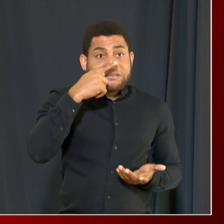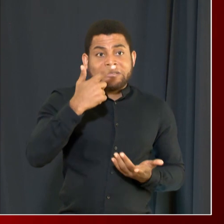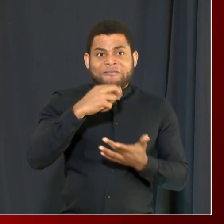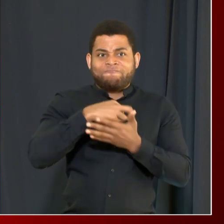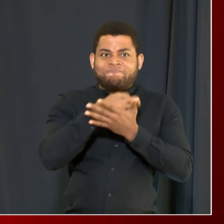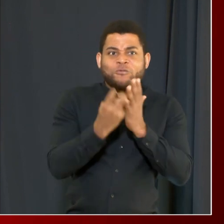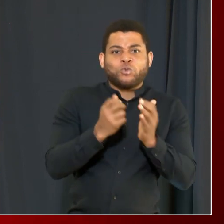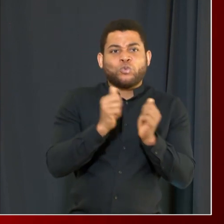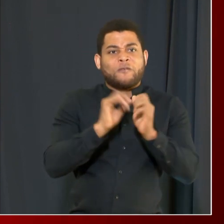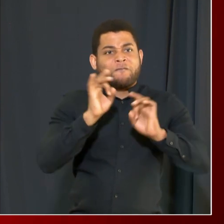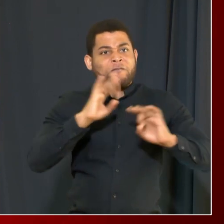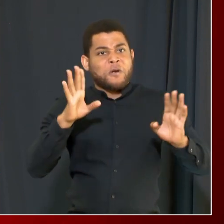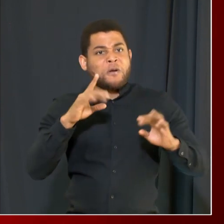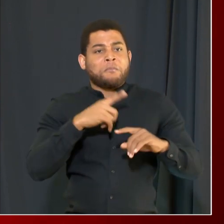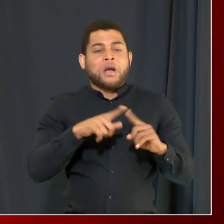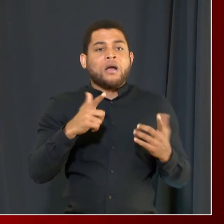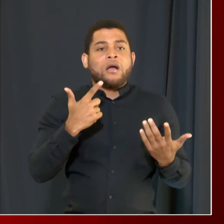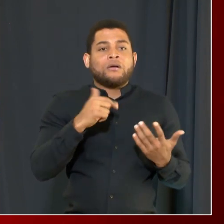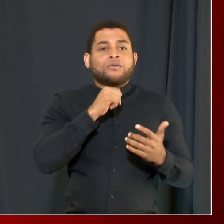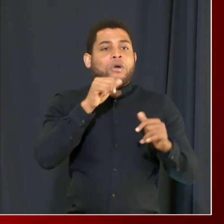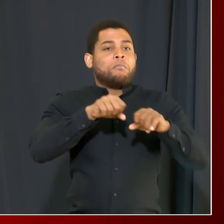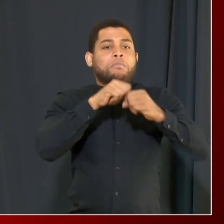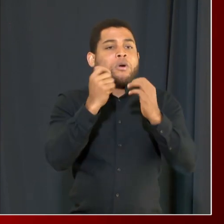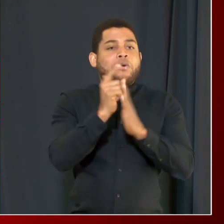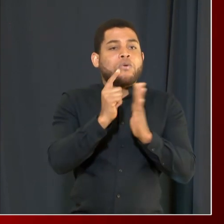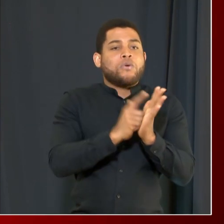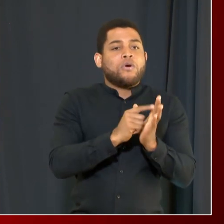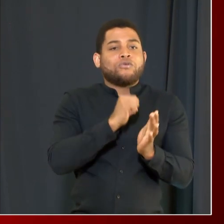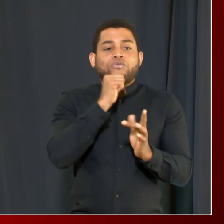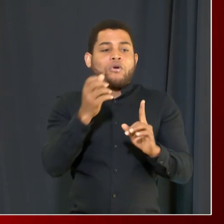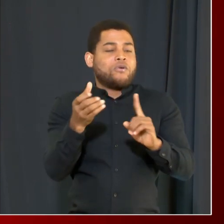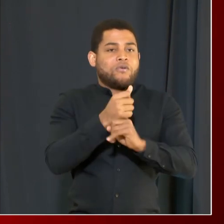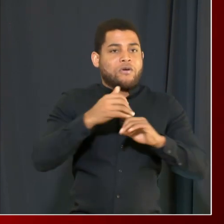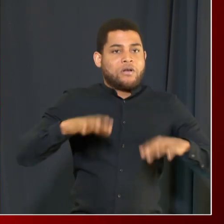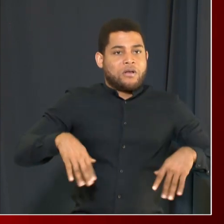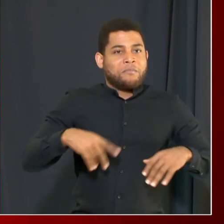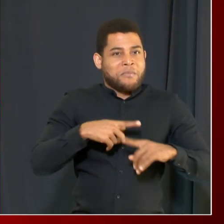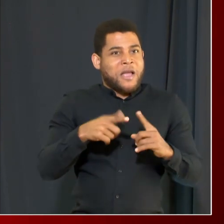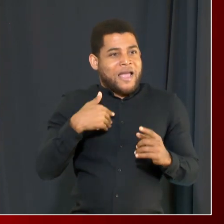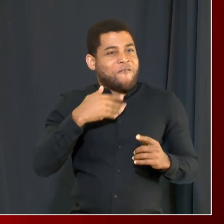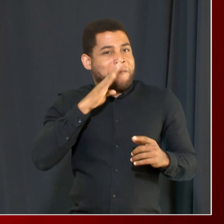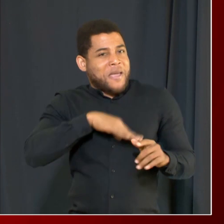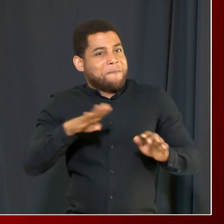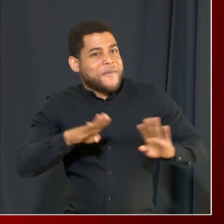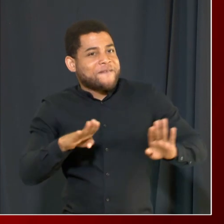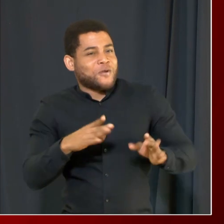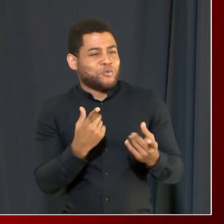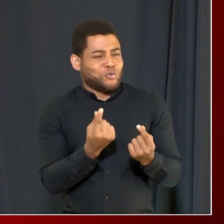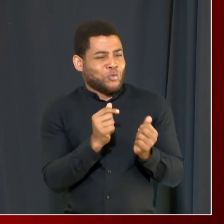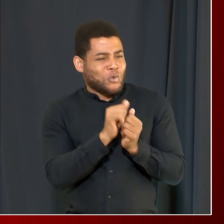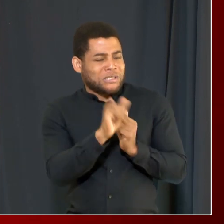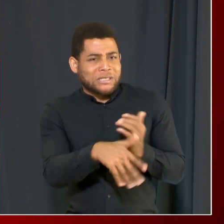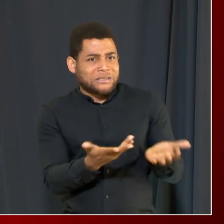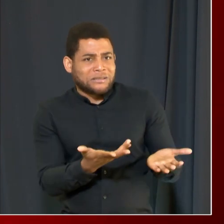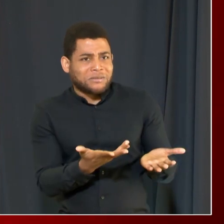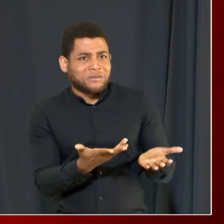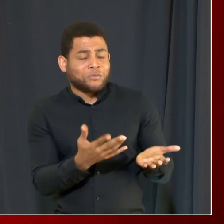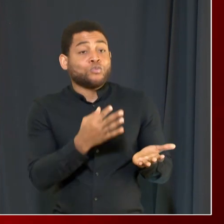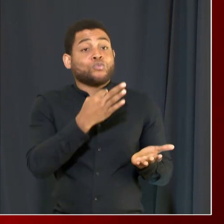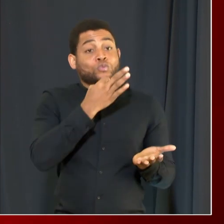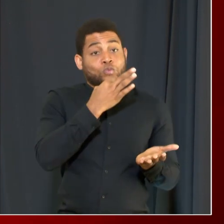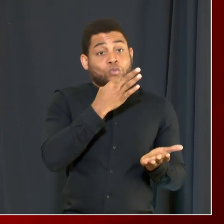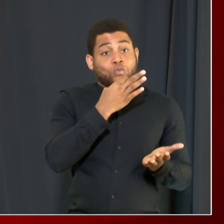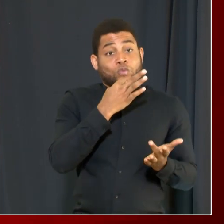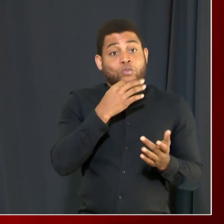the law, hasn't gotten arrested, what do you do with that? And so CFSA will be rolling out in October, in response to the